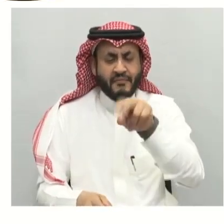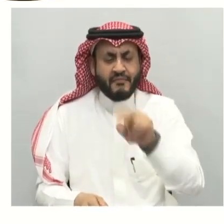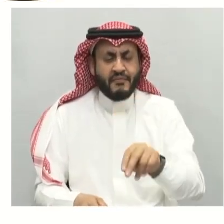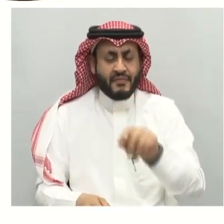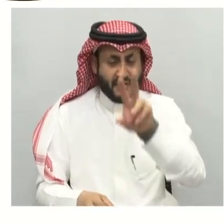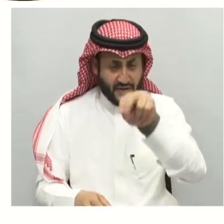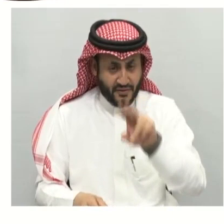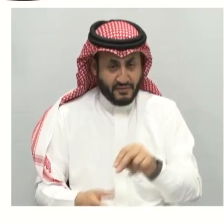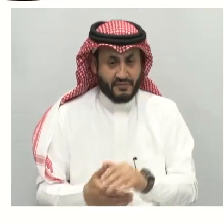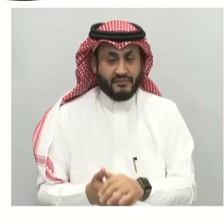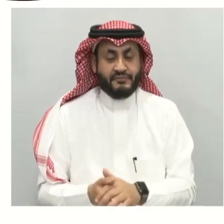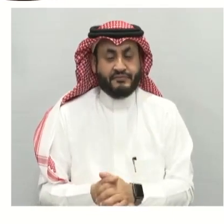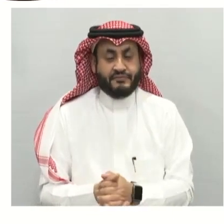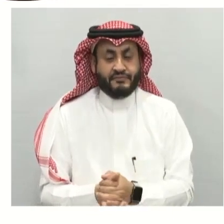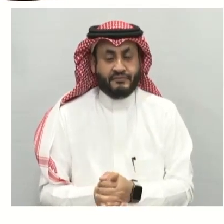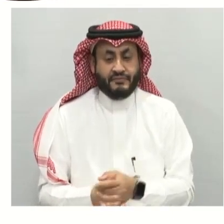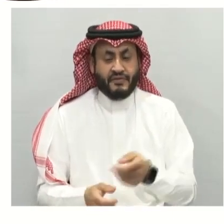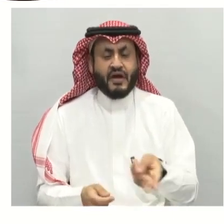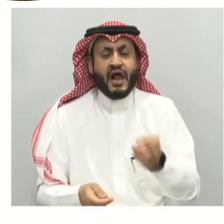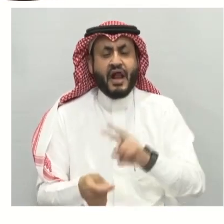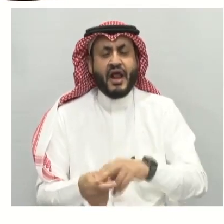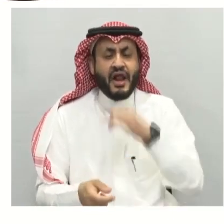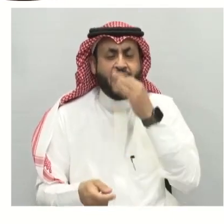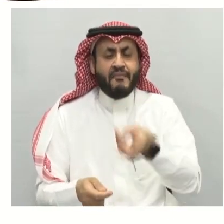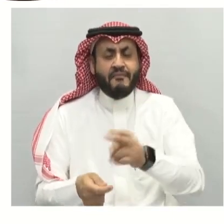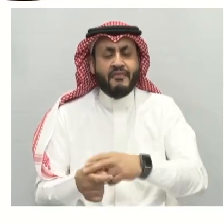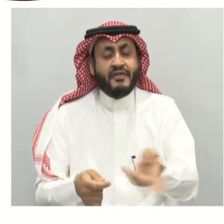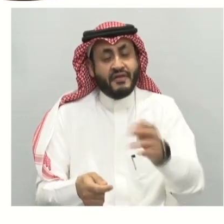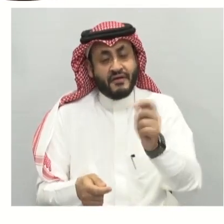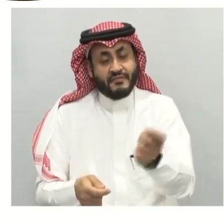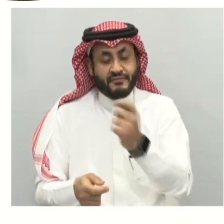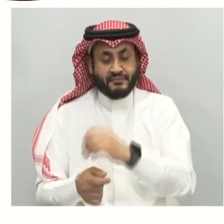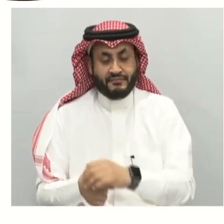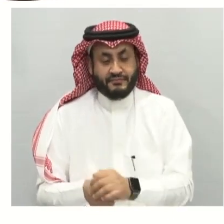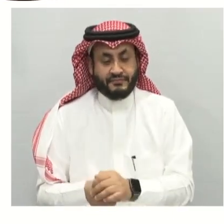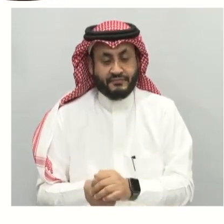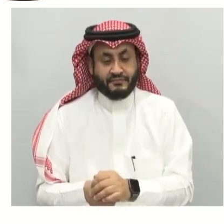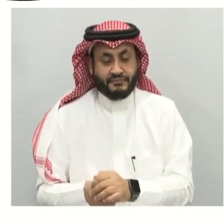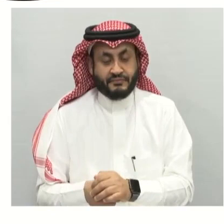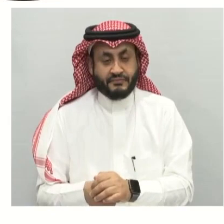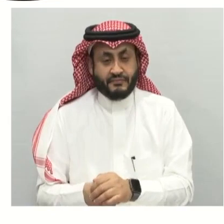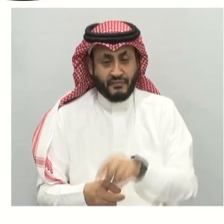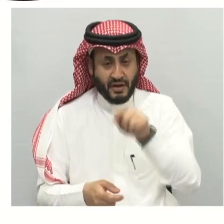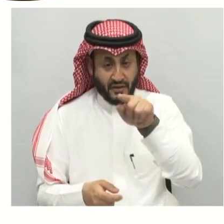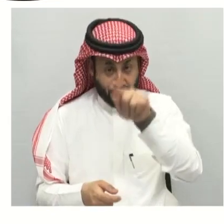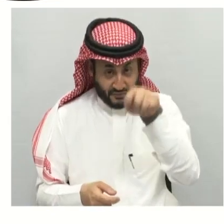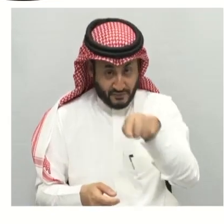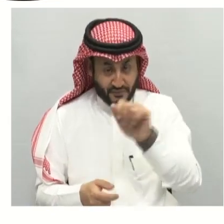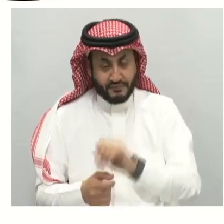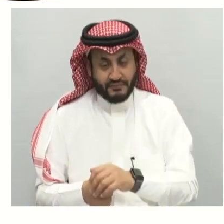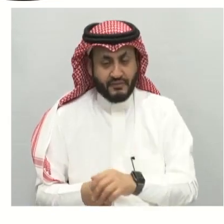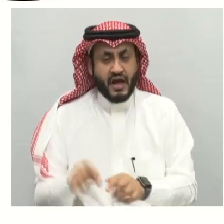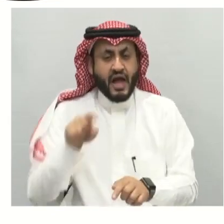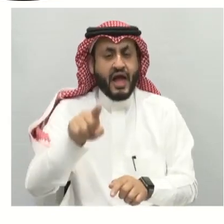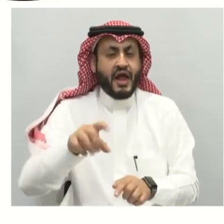We practiced saying these sentences. Let's read them together. What day do you like? You